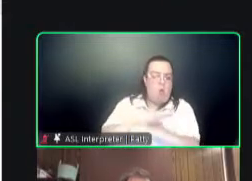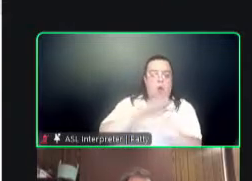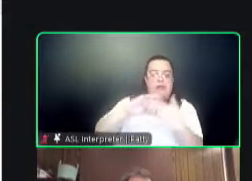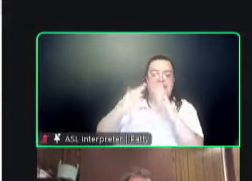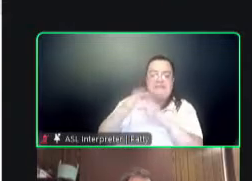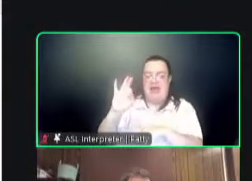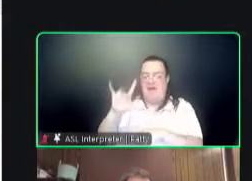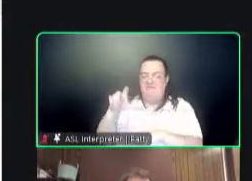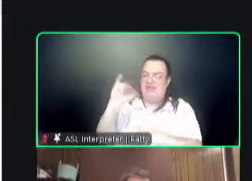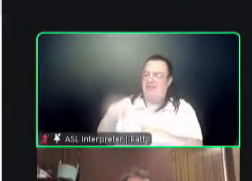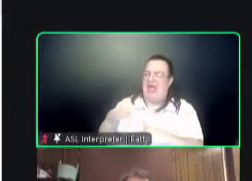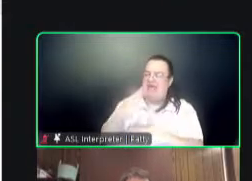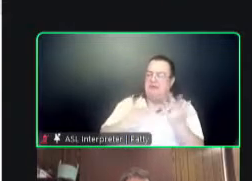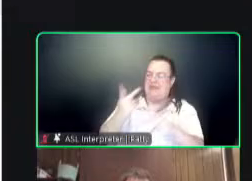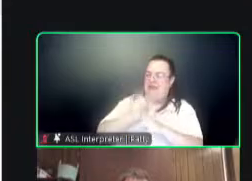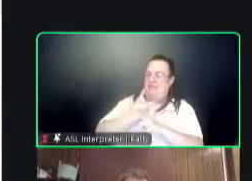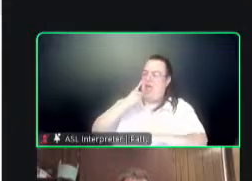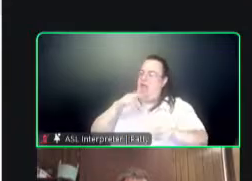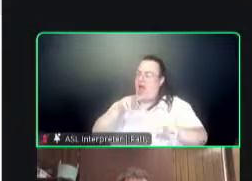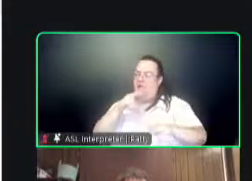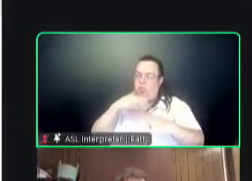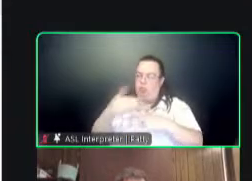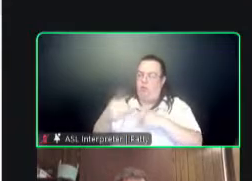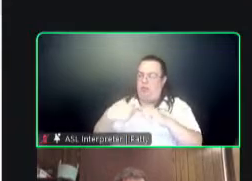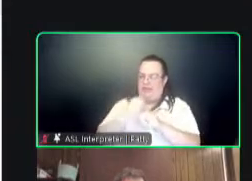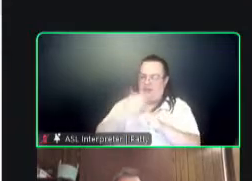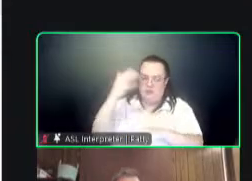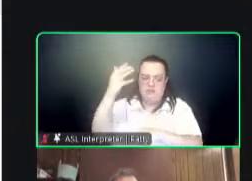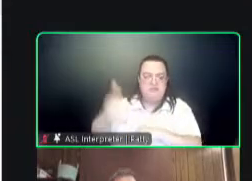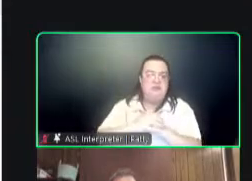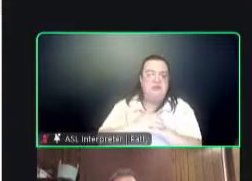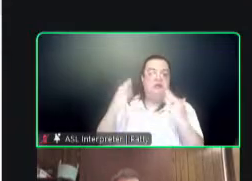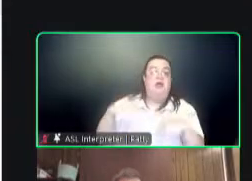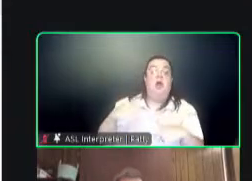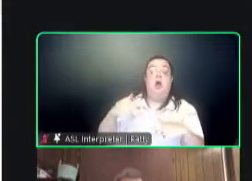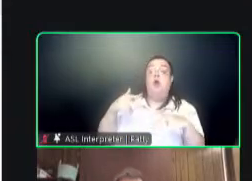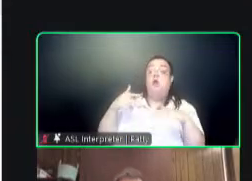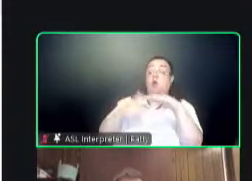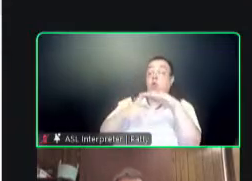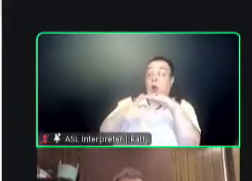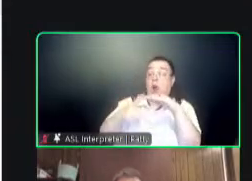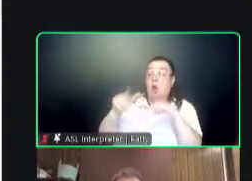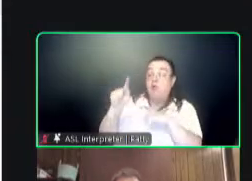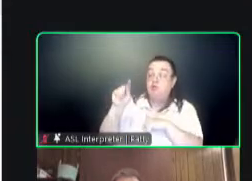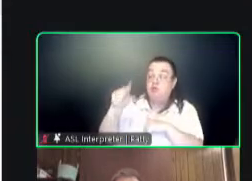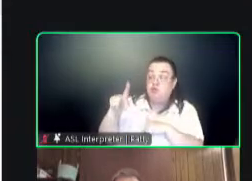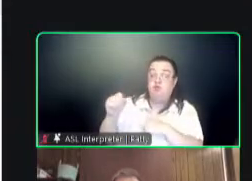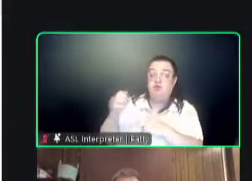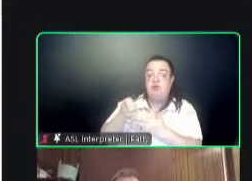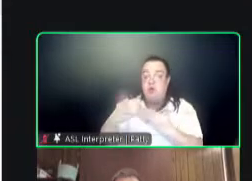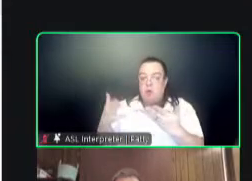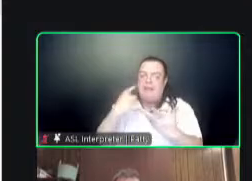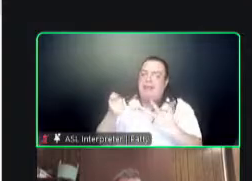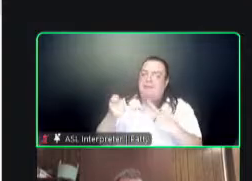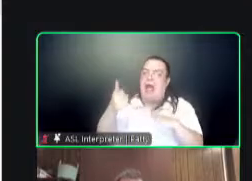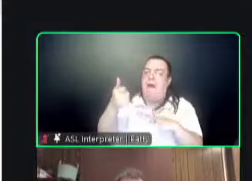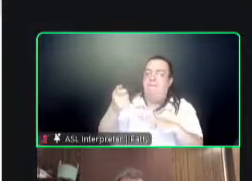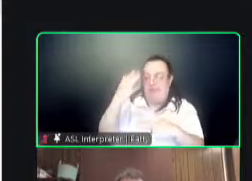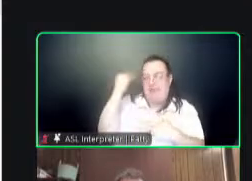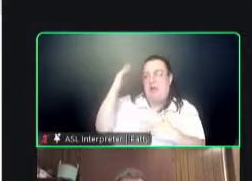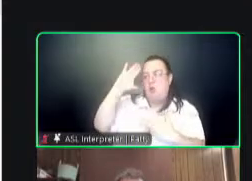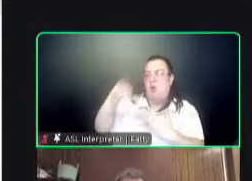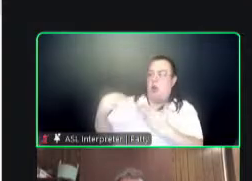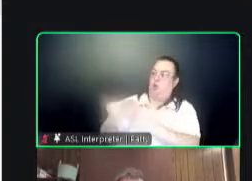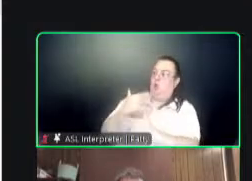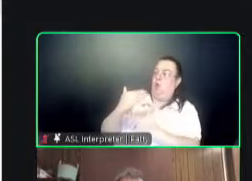years. Garage tools and equipment tweaked up slightly. That is because with the new garage, there are going to be some additional things